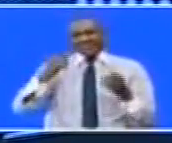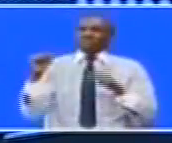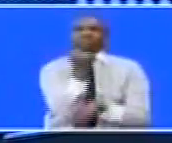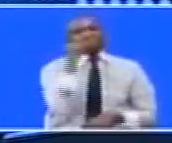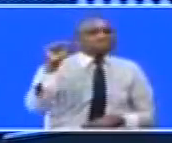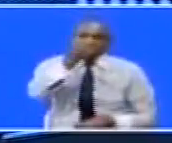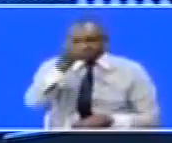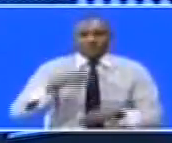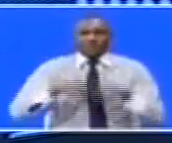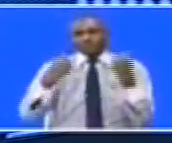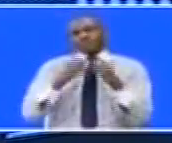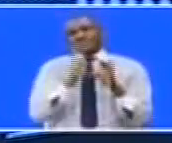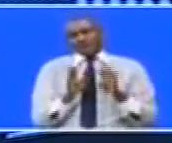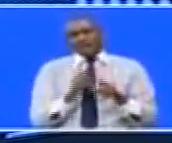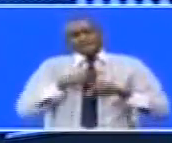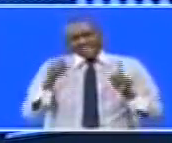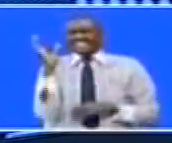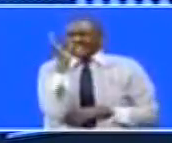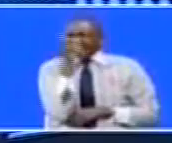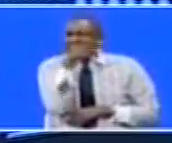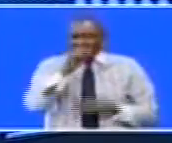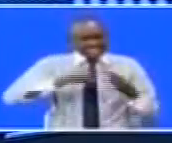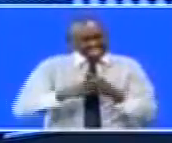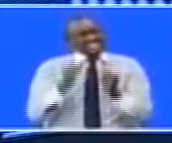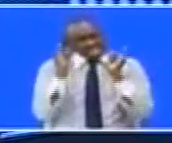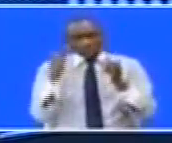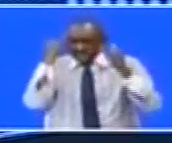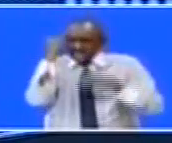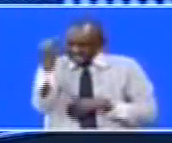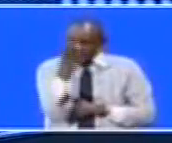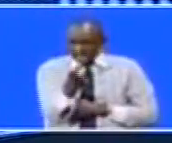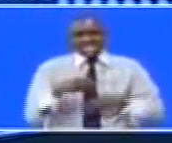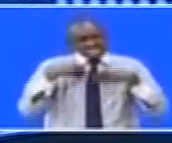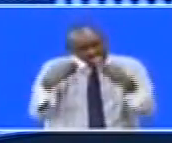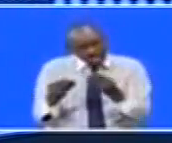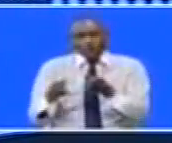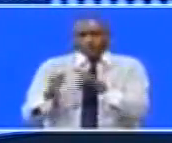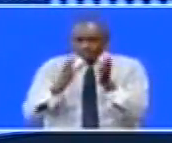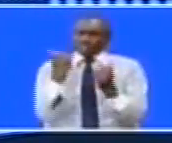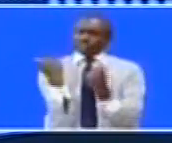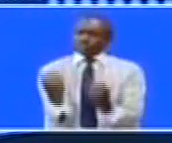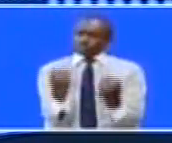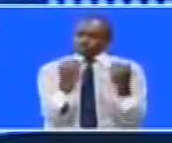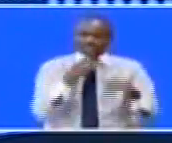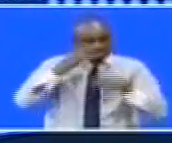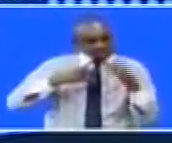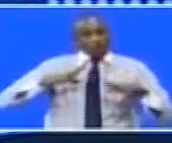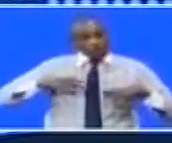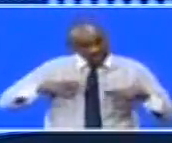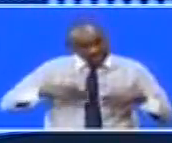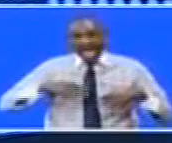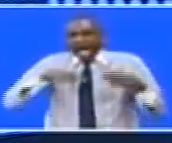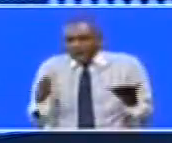in Kenya, Nyeri County. A first of its kind, Art Camp is providing an opportunity for children to enjoy their holiday